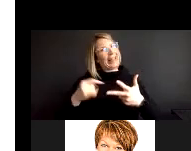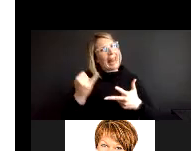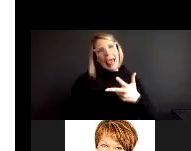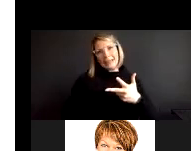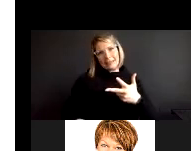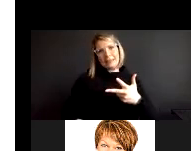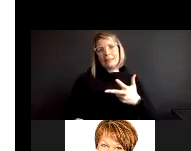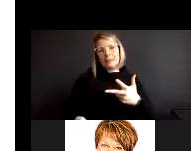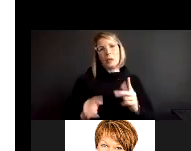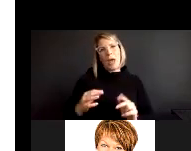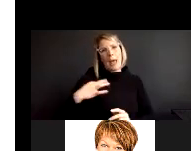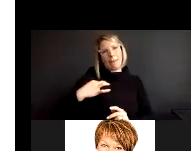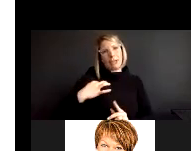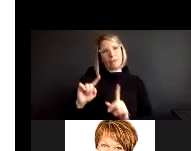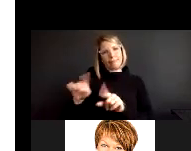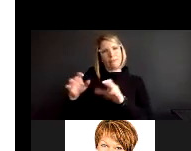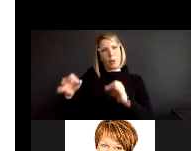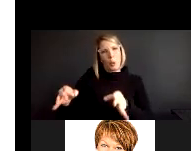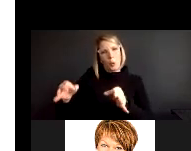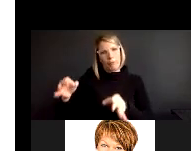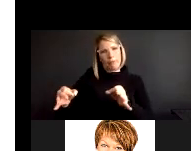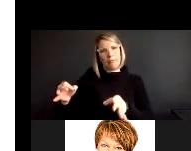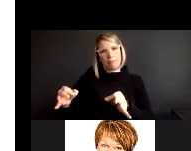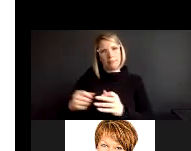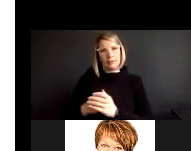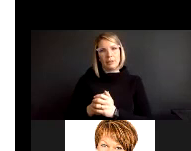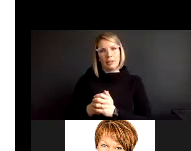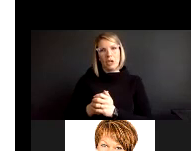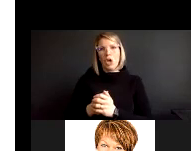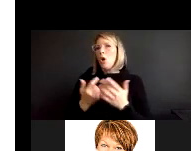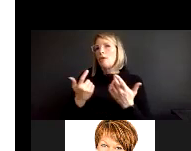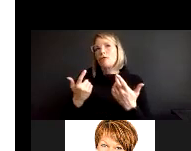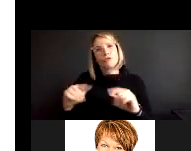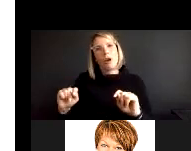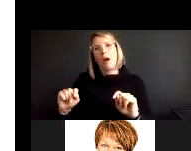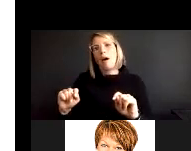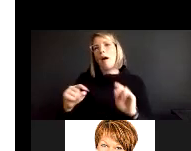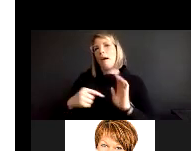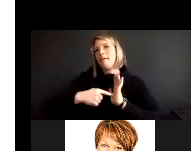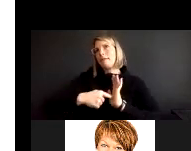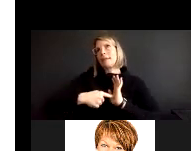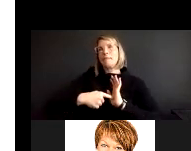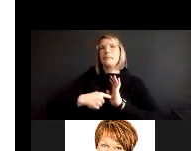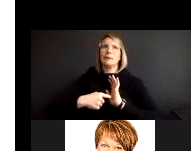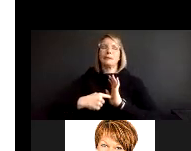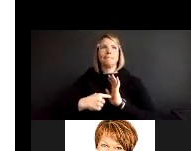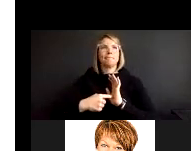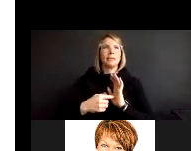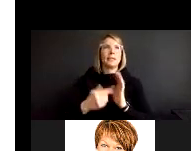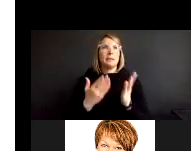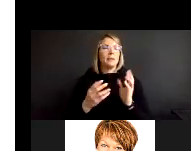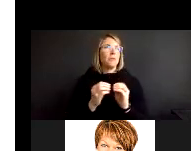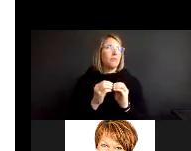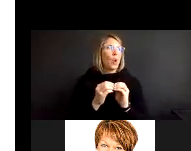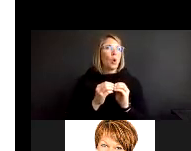in far less intrusive ways. For example, maybe that could be some examples of a less intrusive way that it could be resolved could be that maybe a